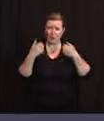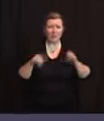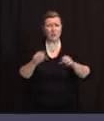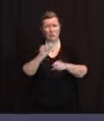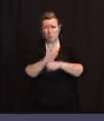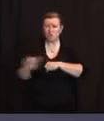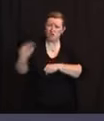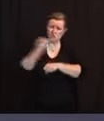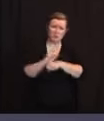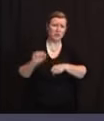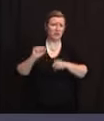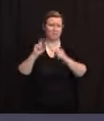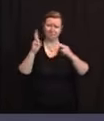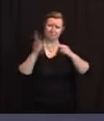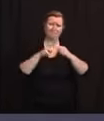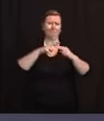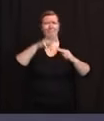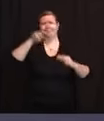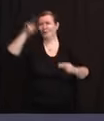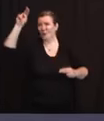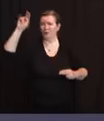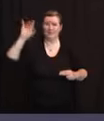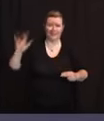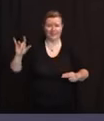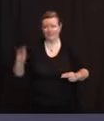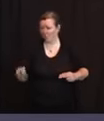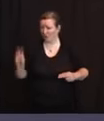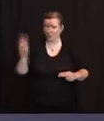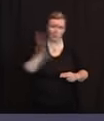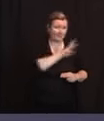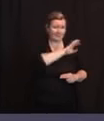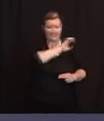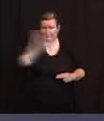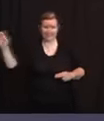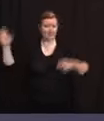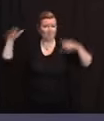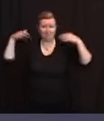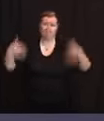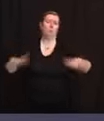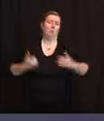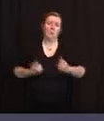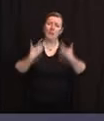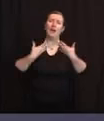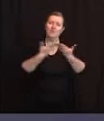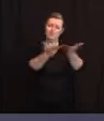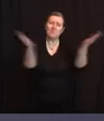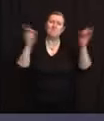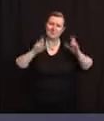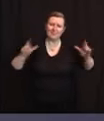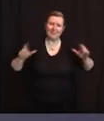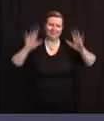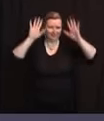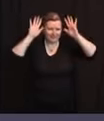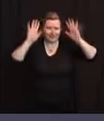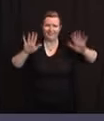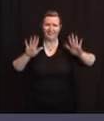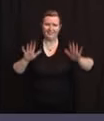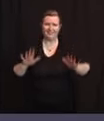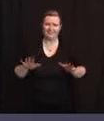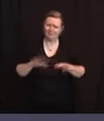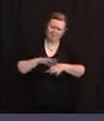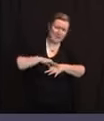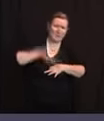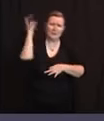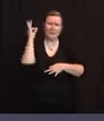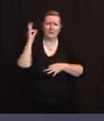down, across. It takes our breath away how great everybody has been. Your spirit, your